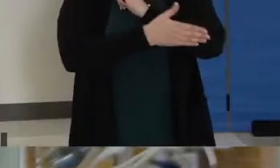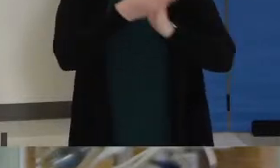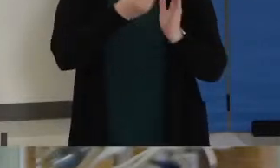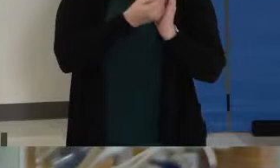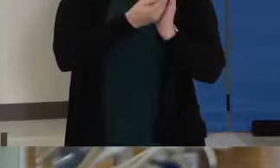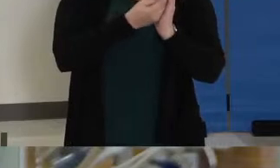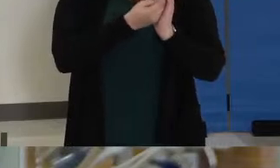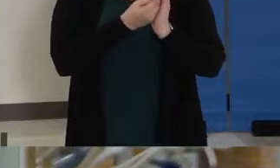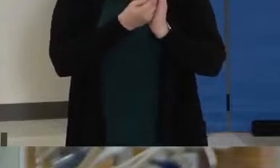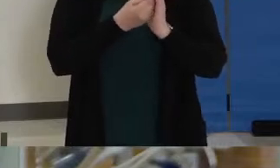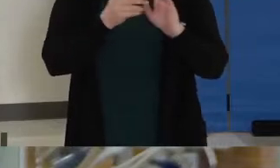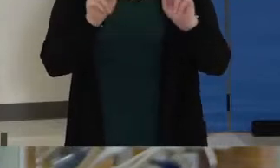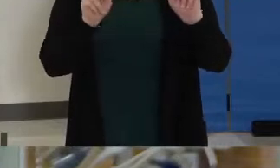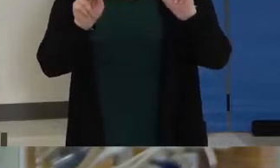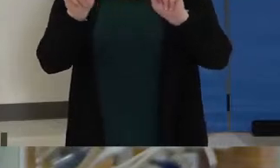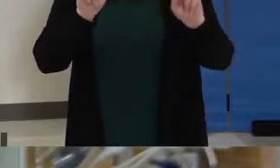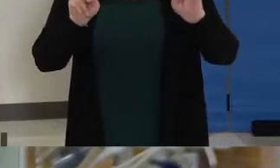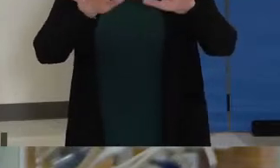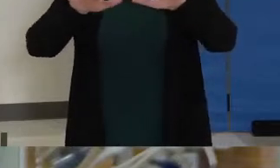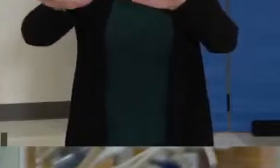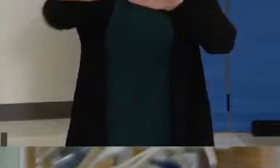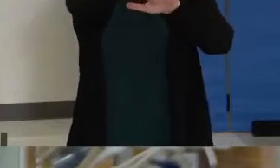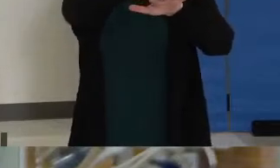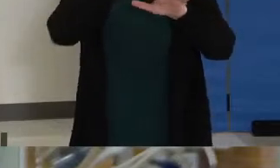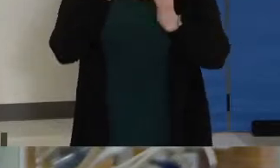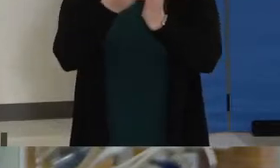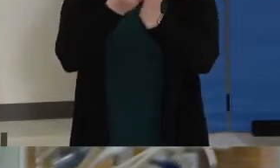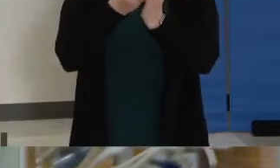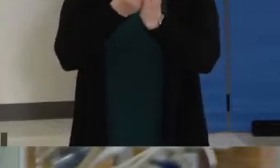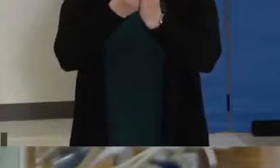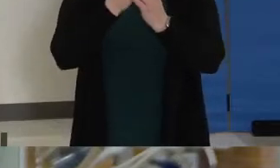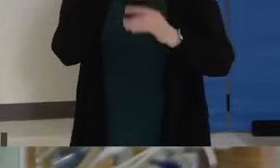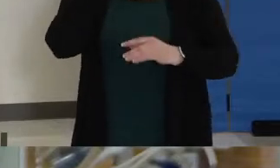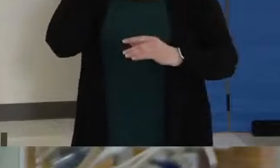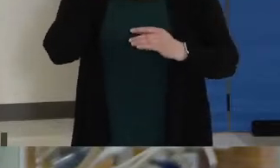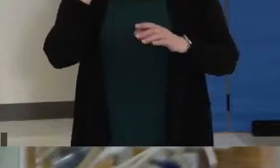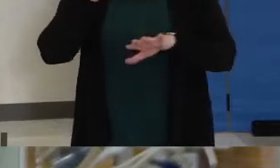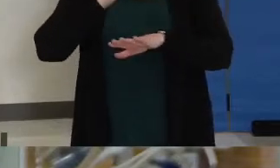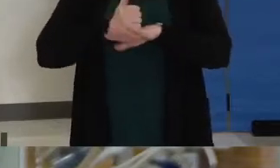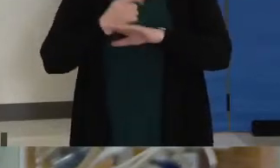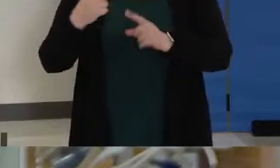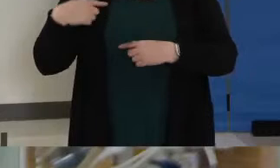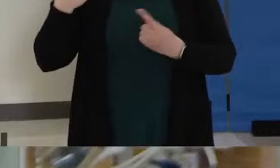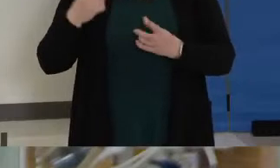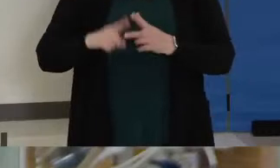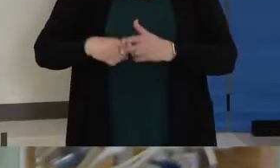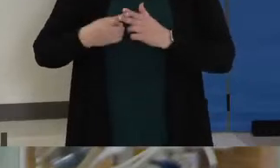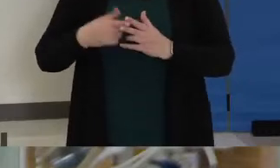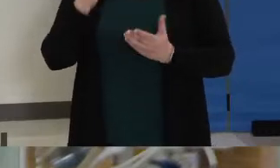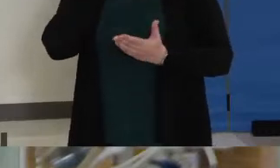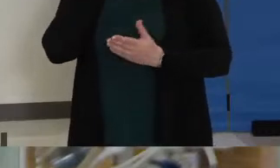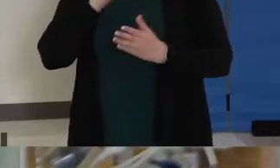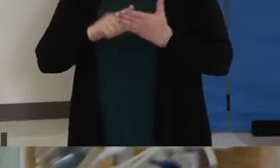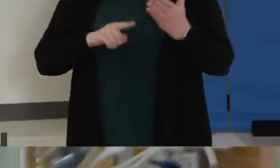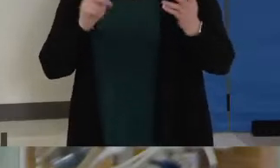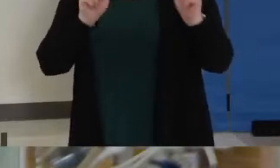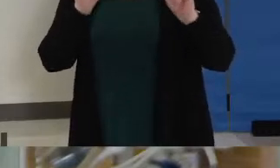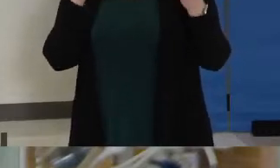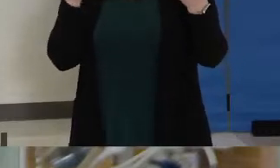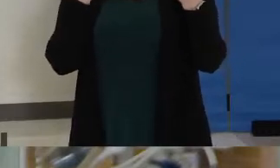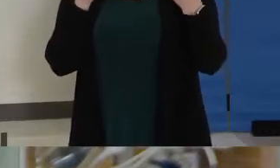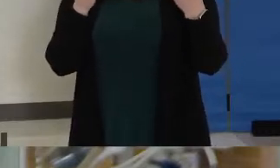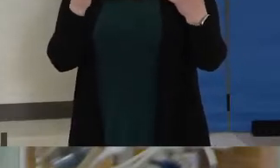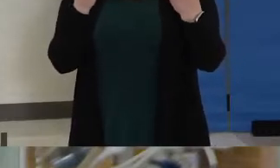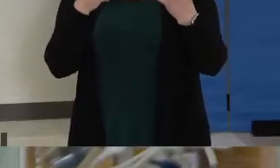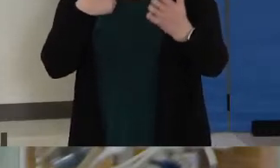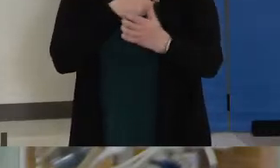the people's money. It always has been from the very beginning. And we know what the people want. They want us to